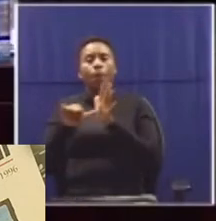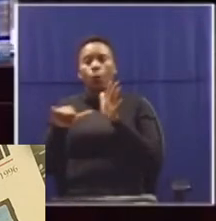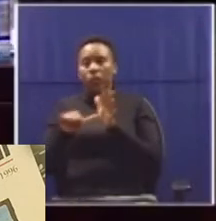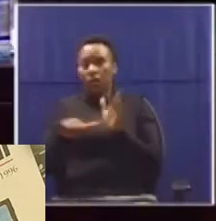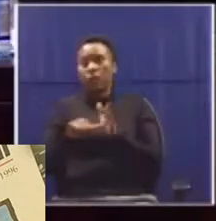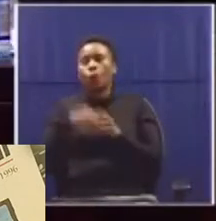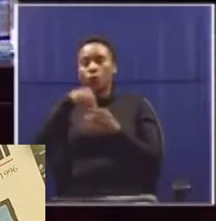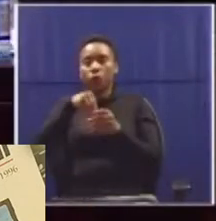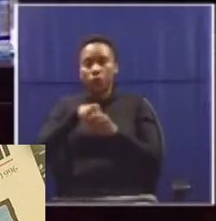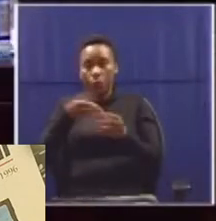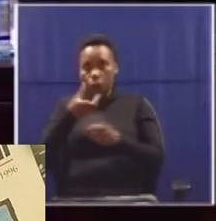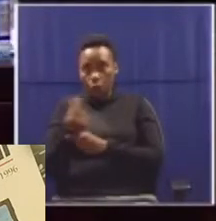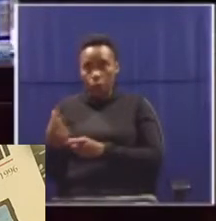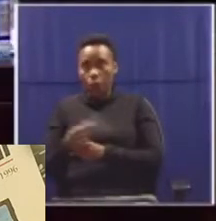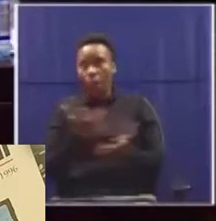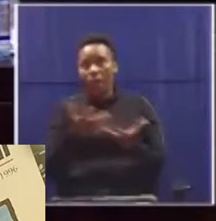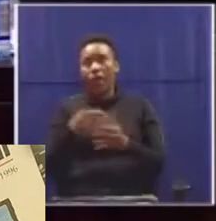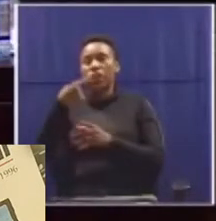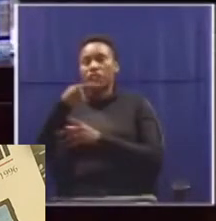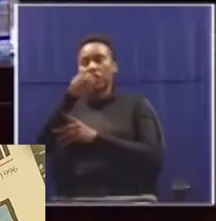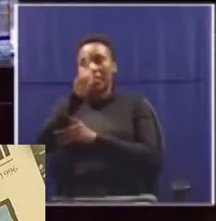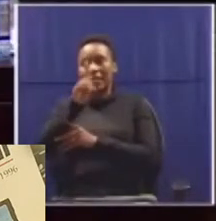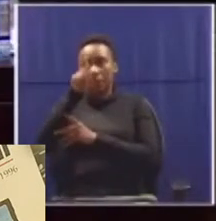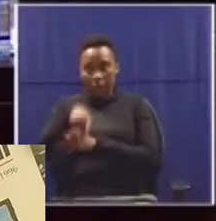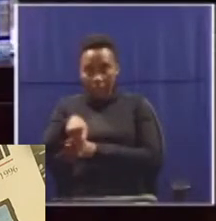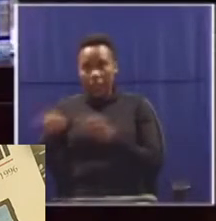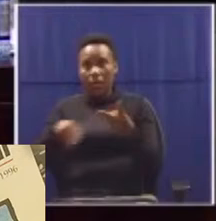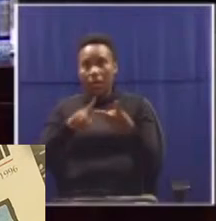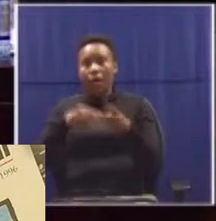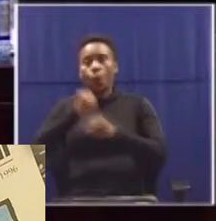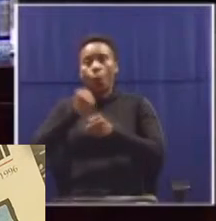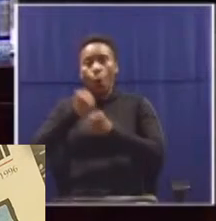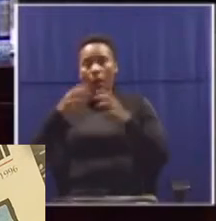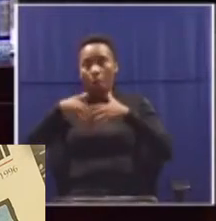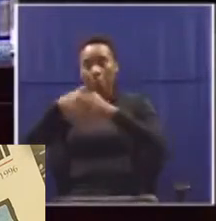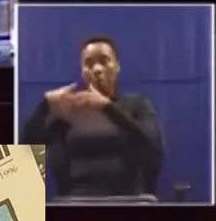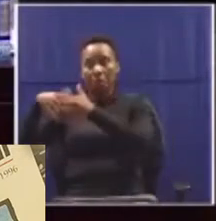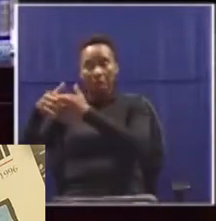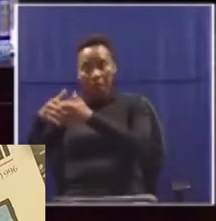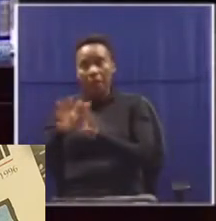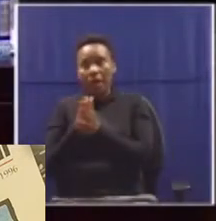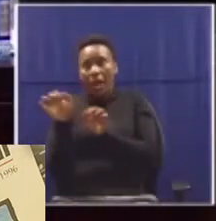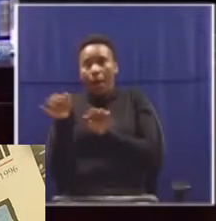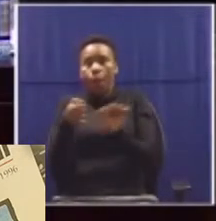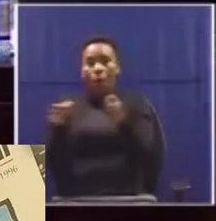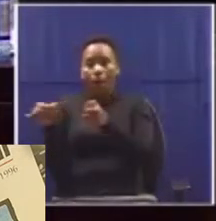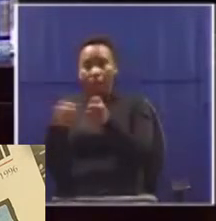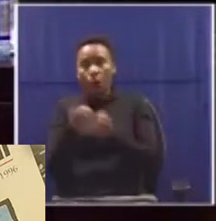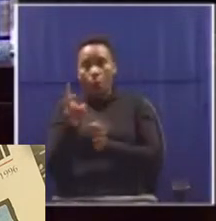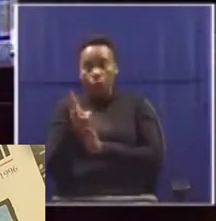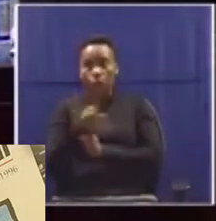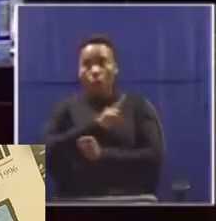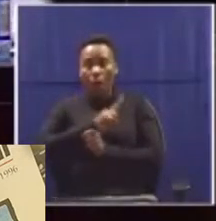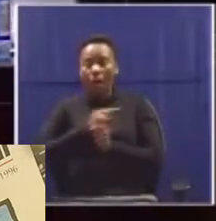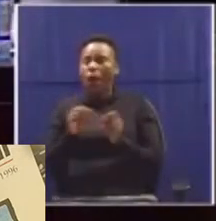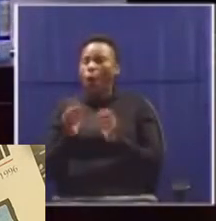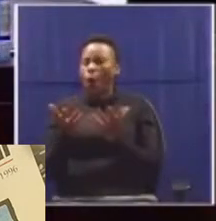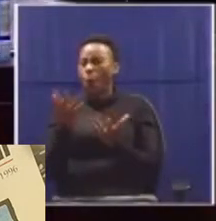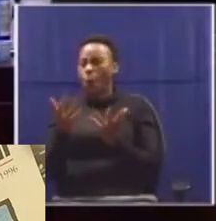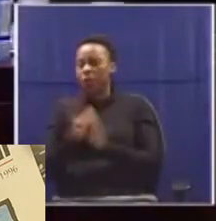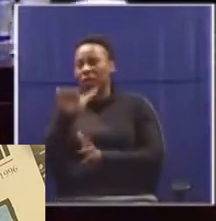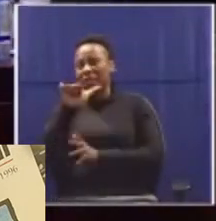GTP and job creation and employment and employment is almost 60 percent